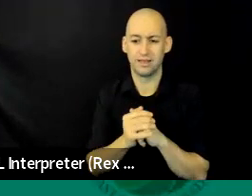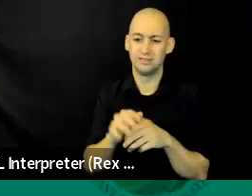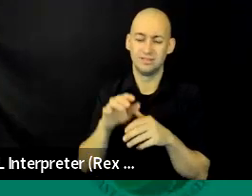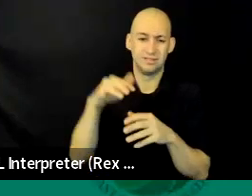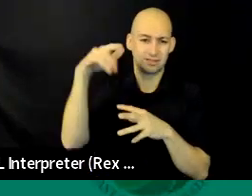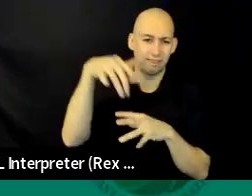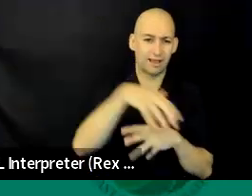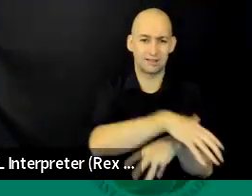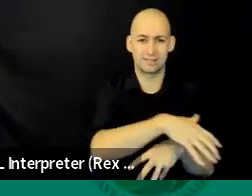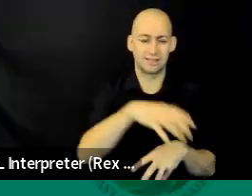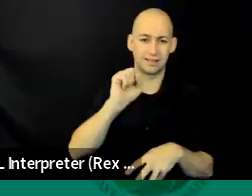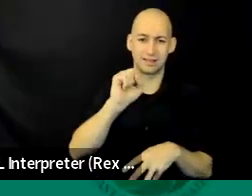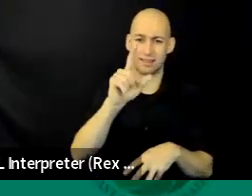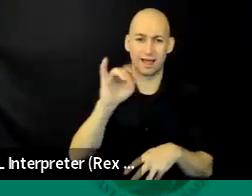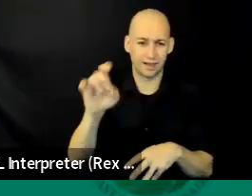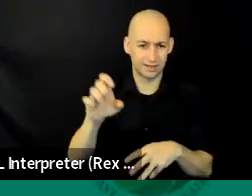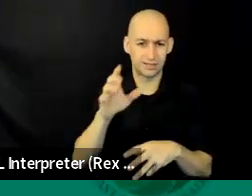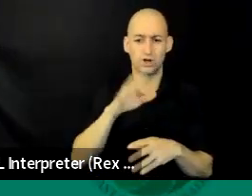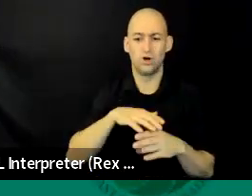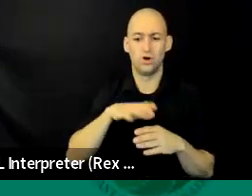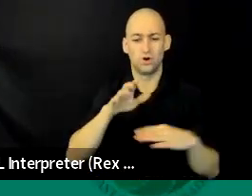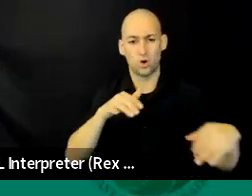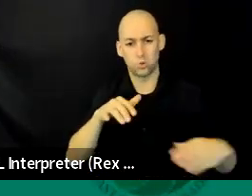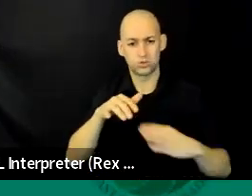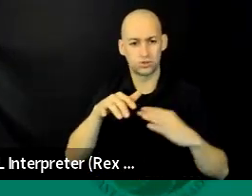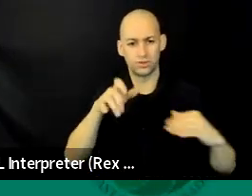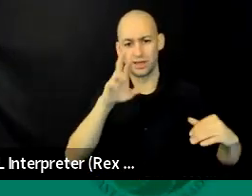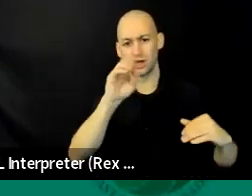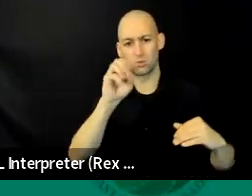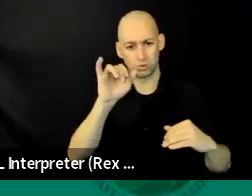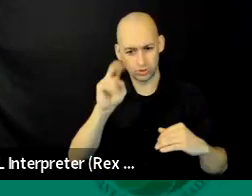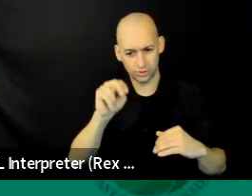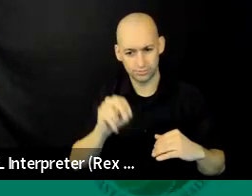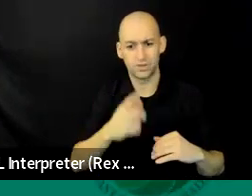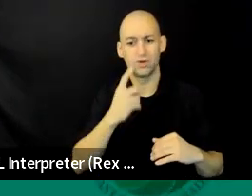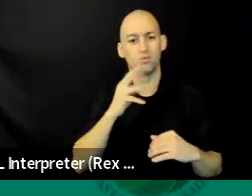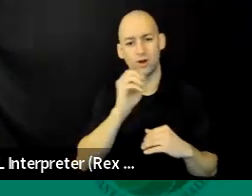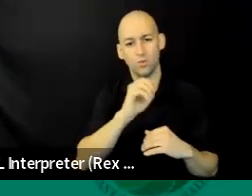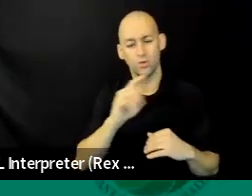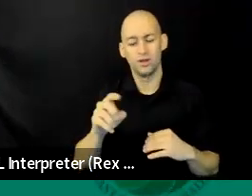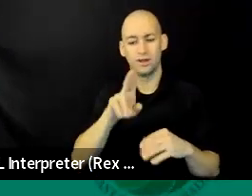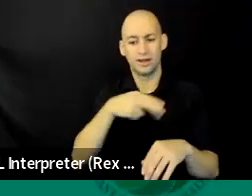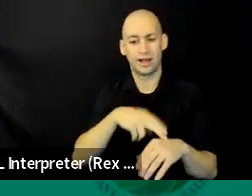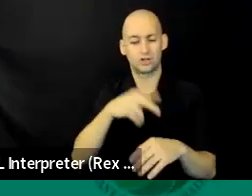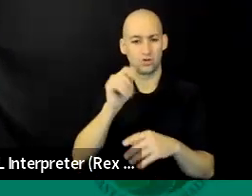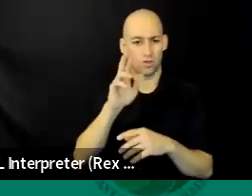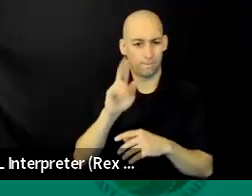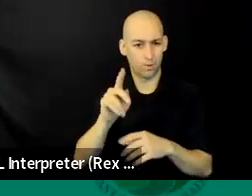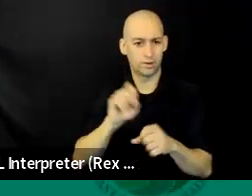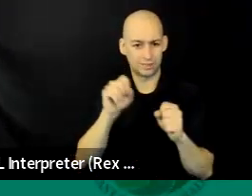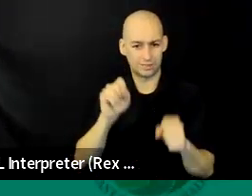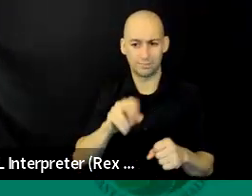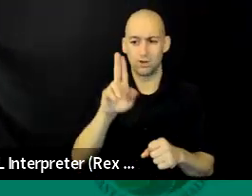erosion. The area encompasses old-growth redwoods within the National Redwood and State Park system, holding UNESCO World Heritage